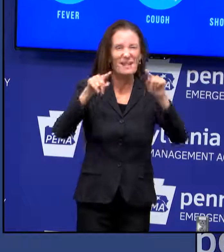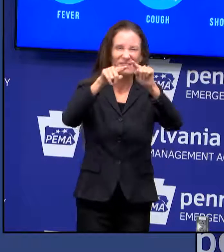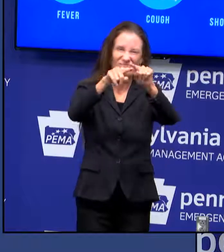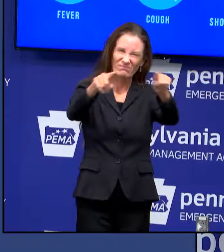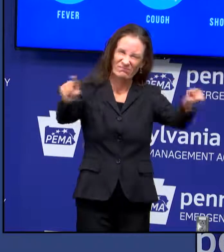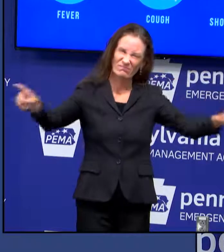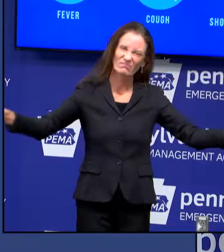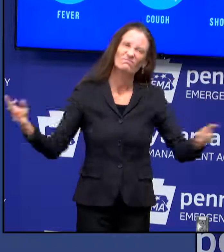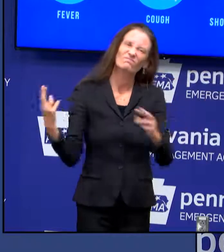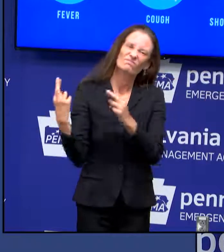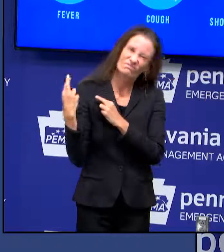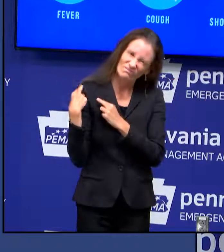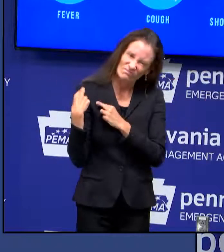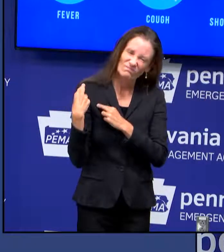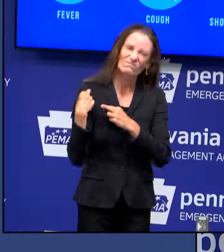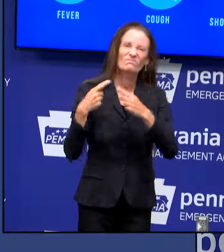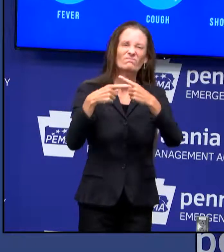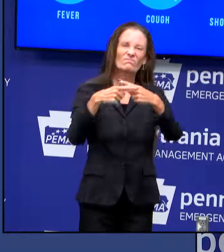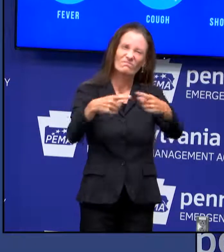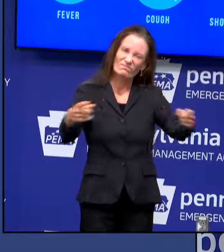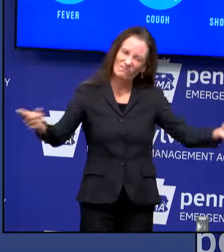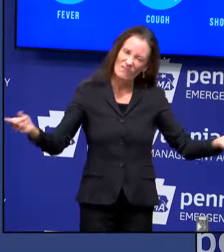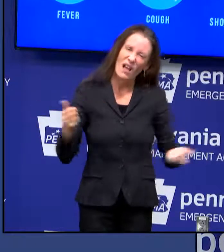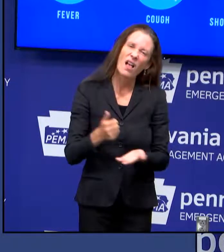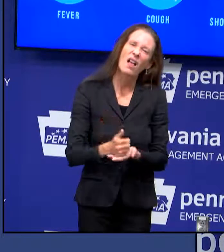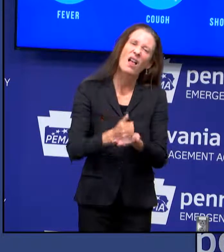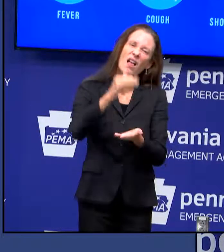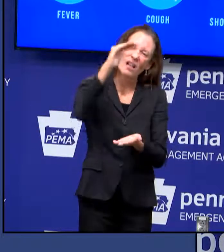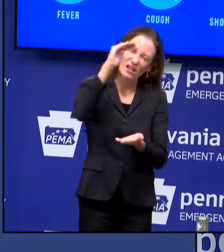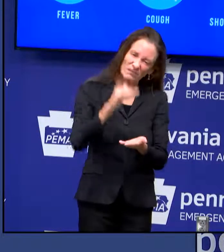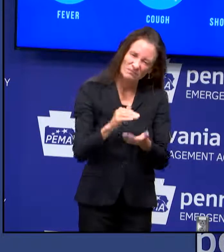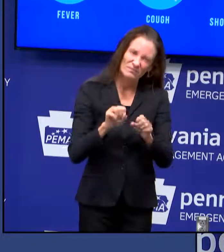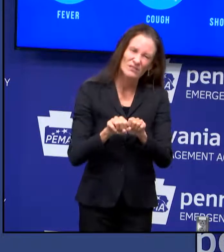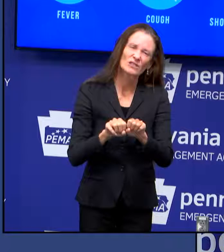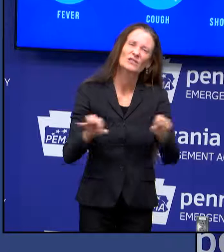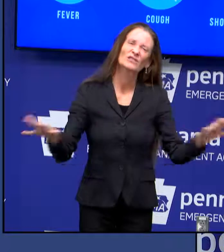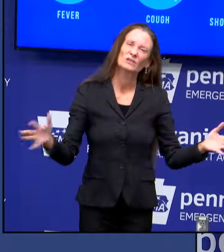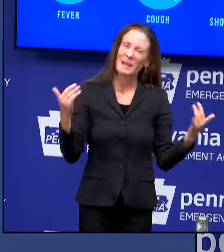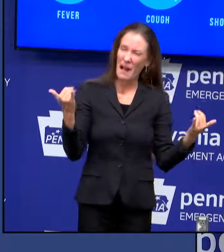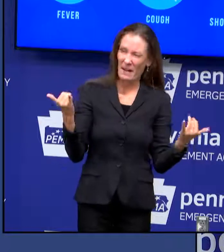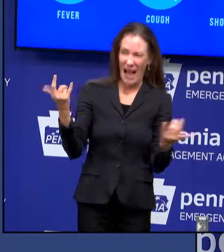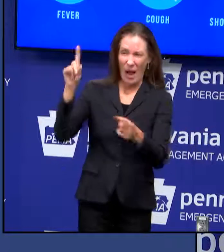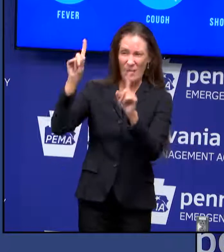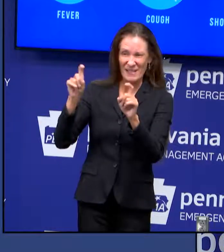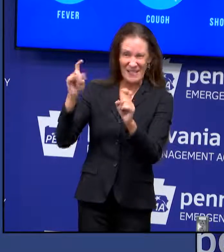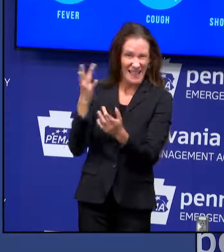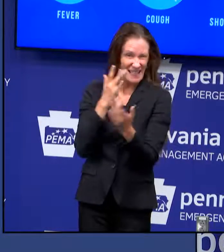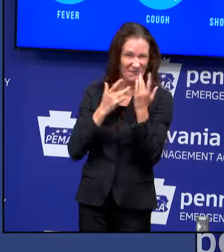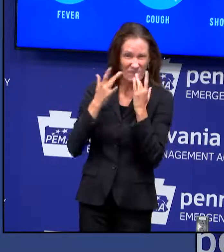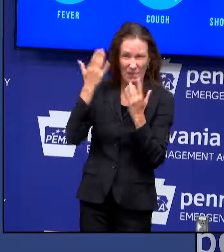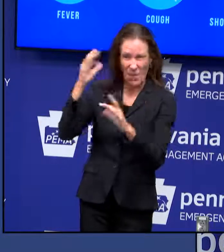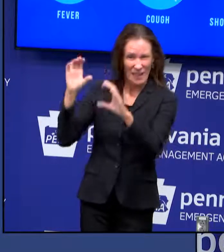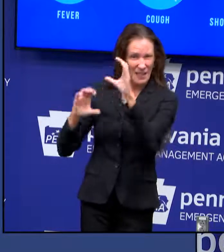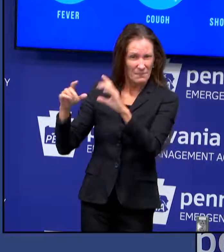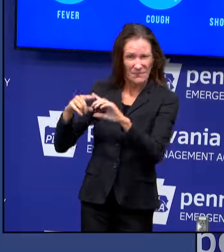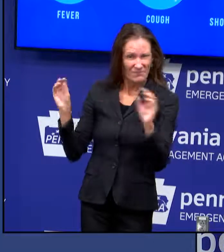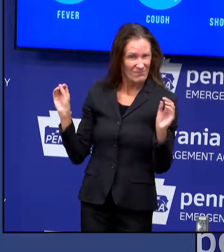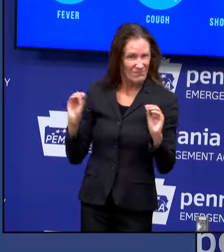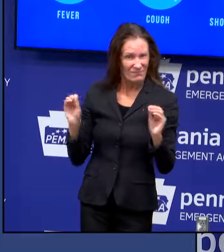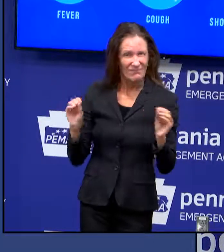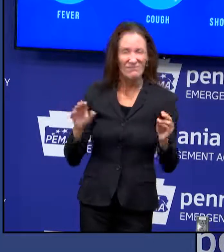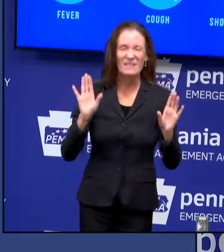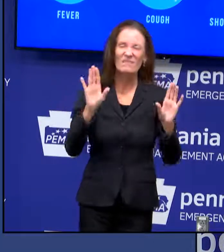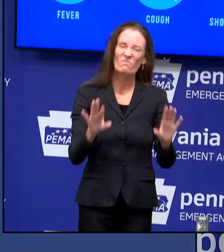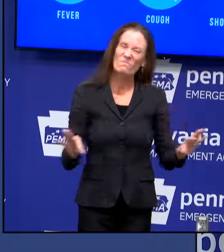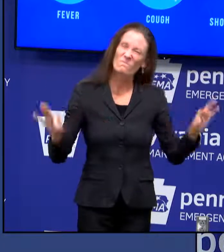So especially during this time of national testing shortages, what's been true in the past remains true. We have to wear a mask